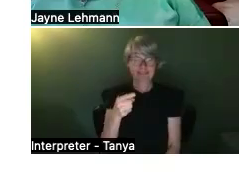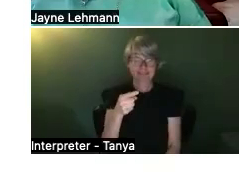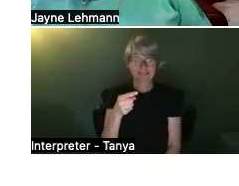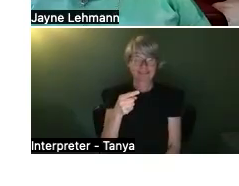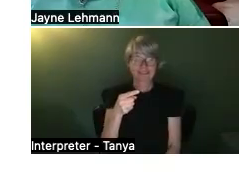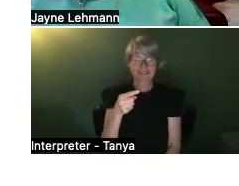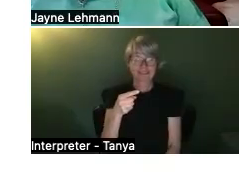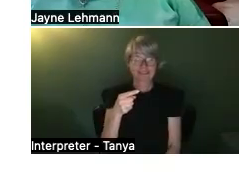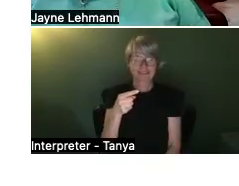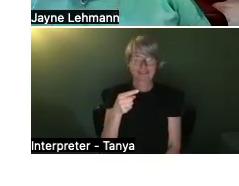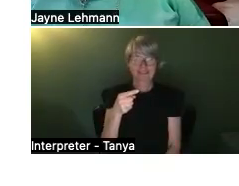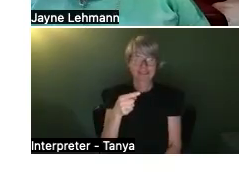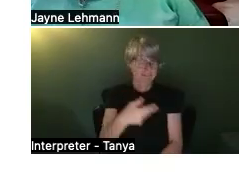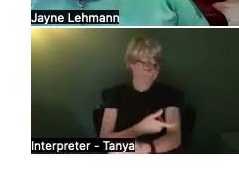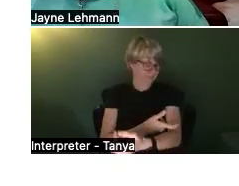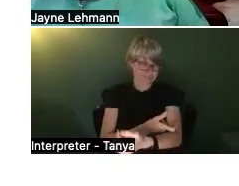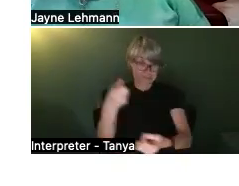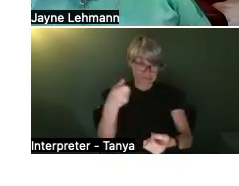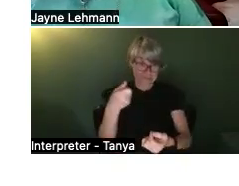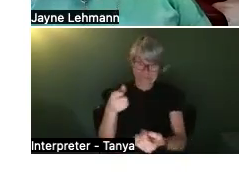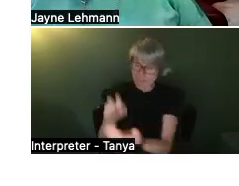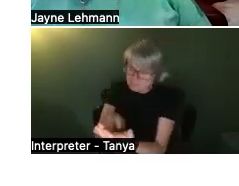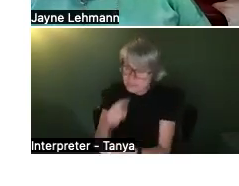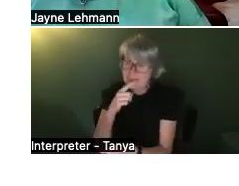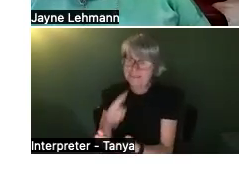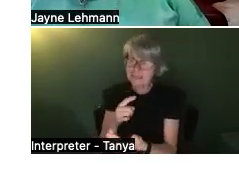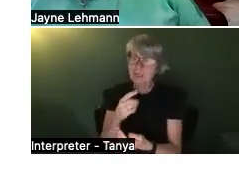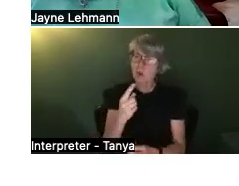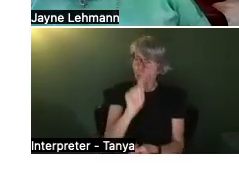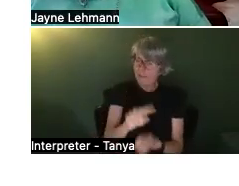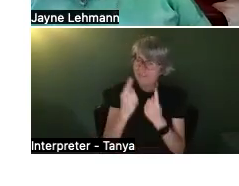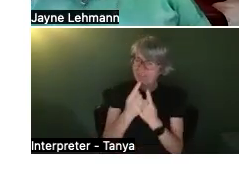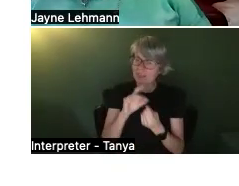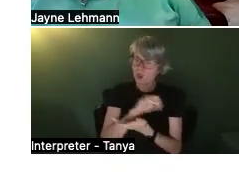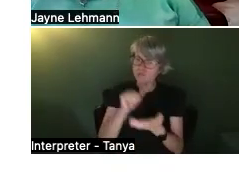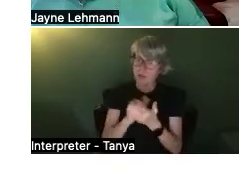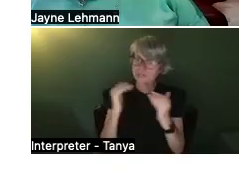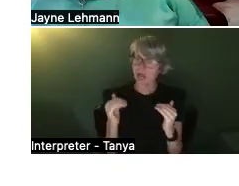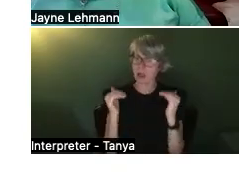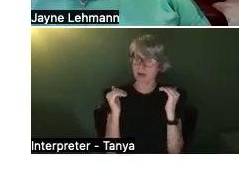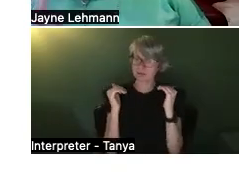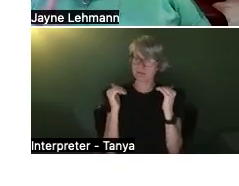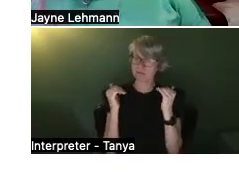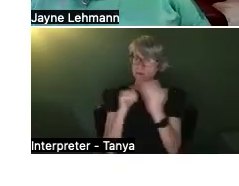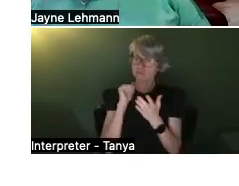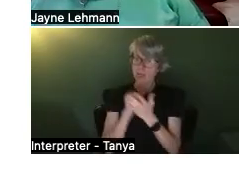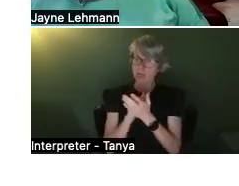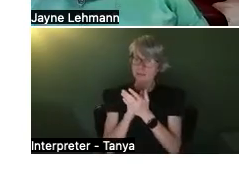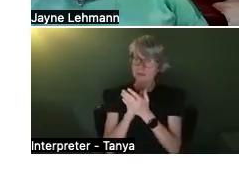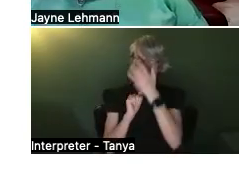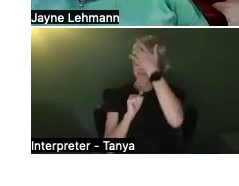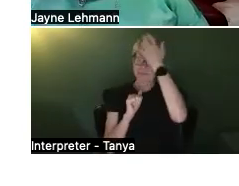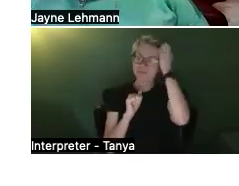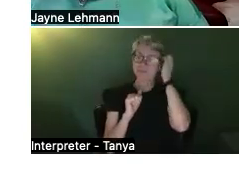discharge. There was an abnormal potassium level, and no one had mentioned it, no one followed up, and I'll explain why